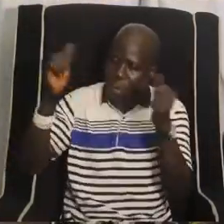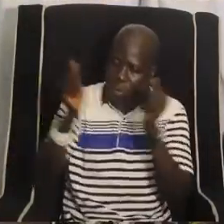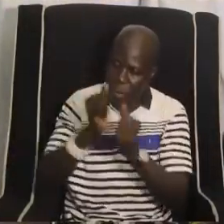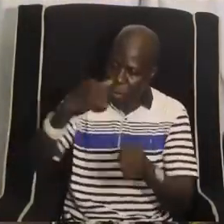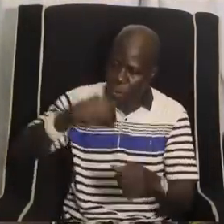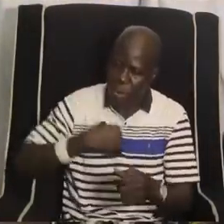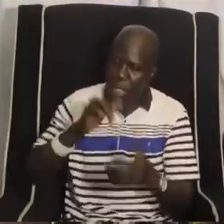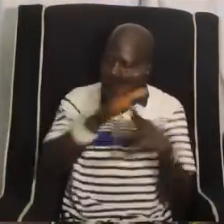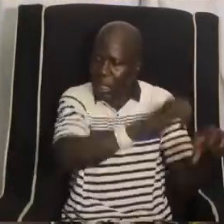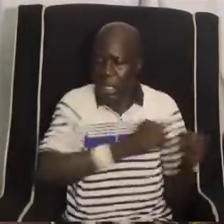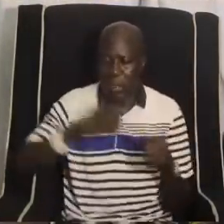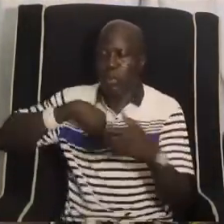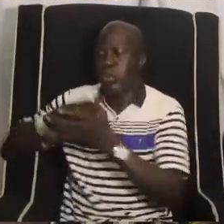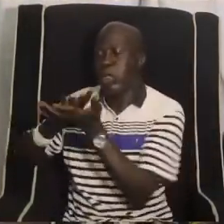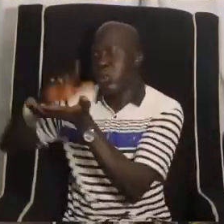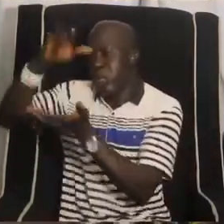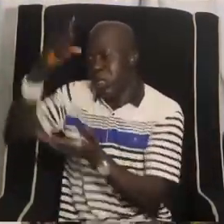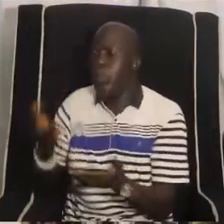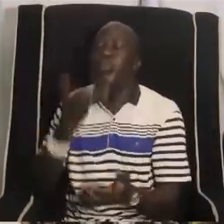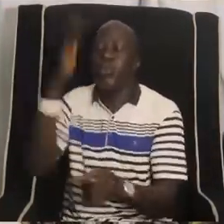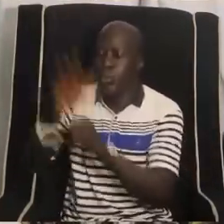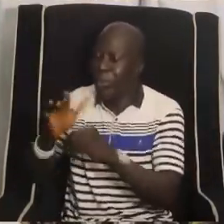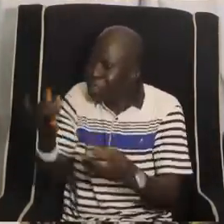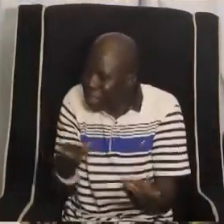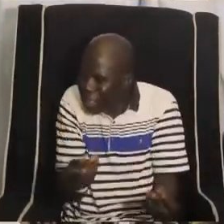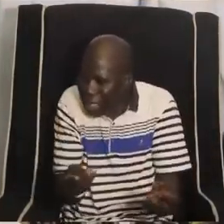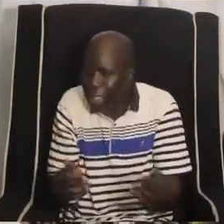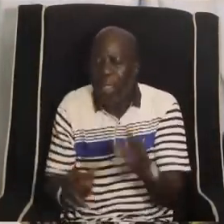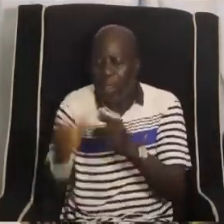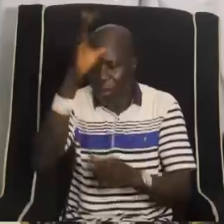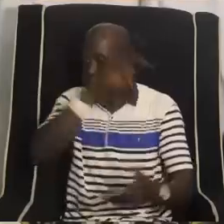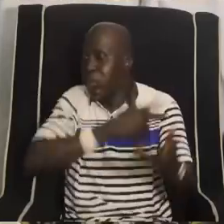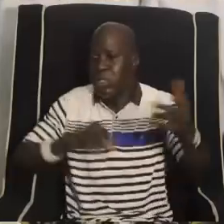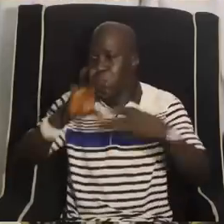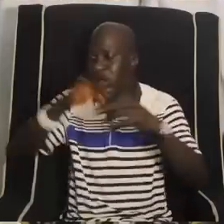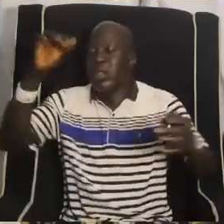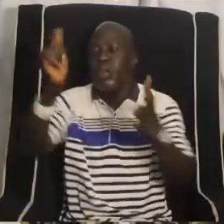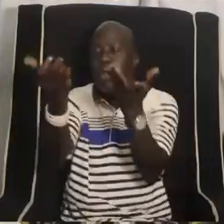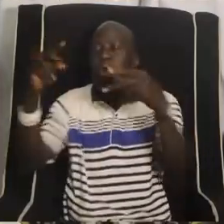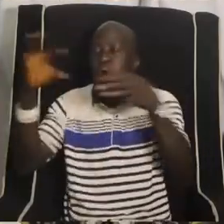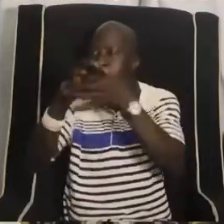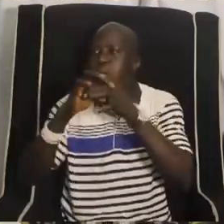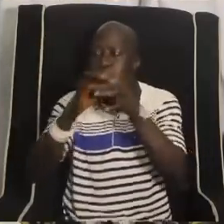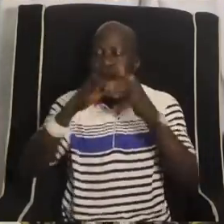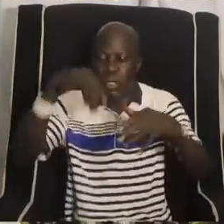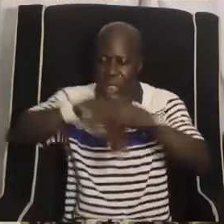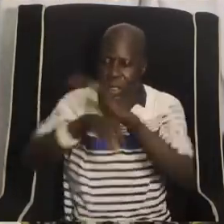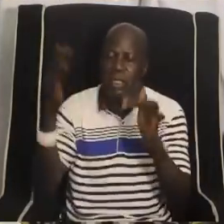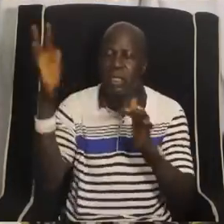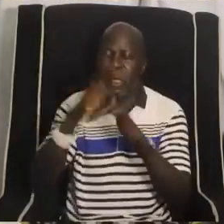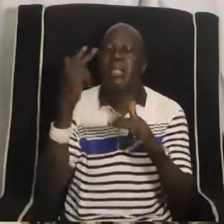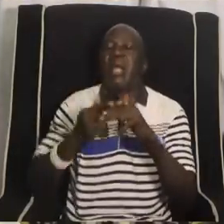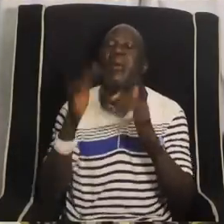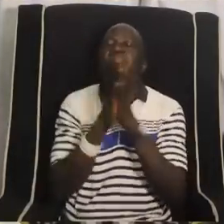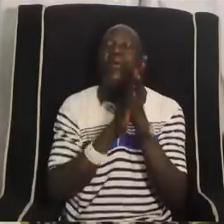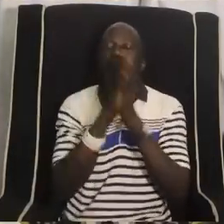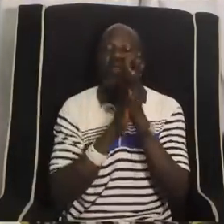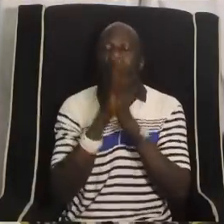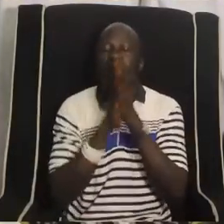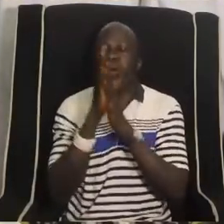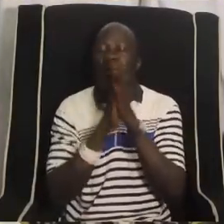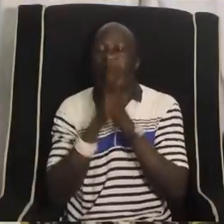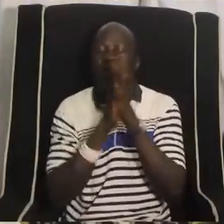The one you will connect me with. Now tell me to my promise. And we might connect. Oh, yeah, you are.